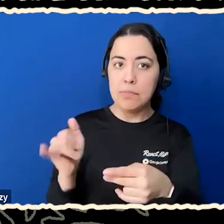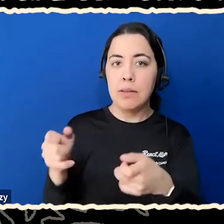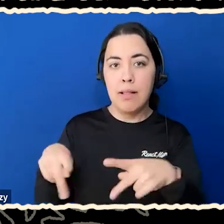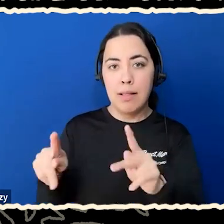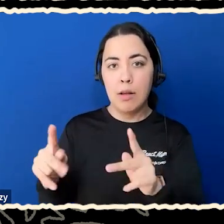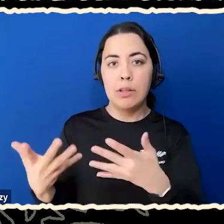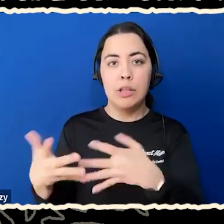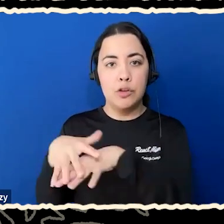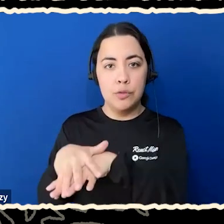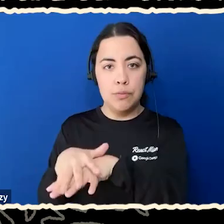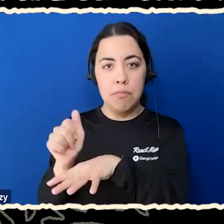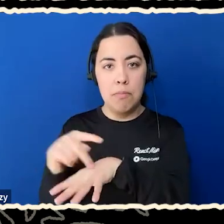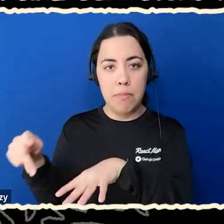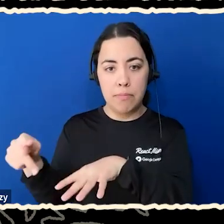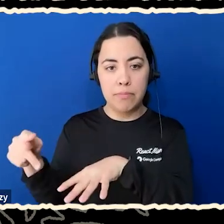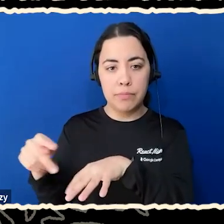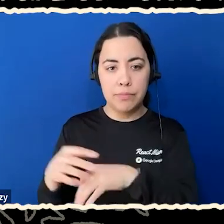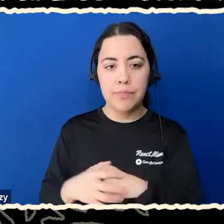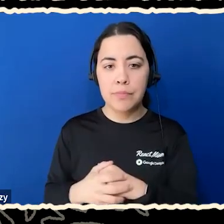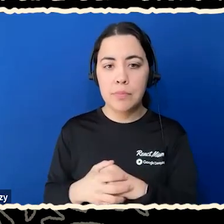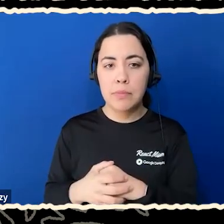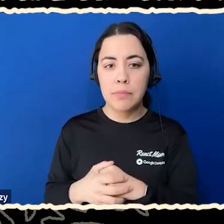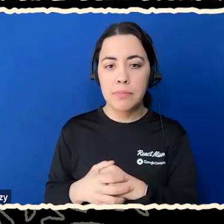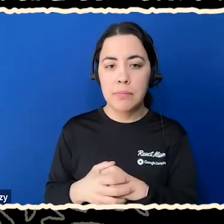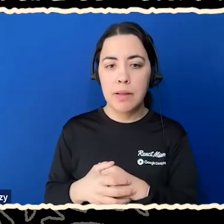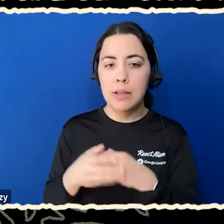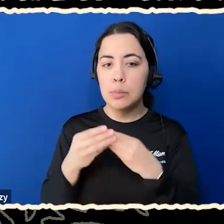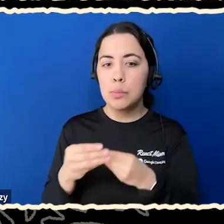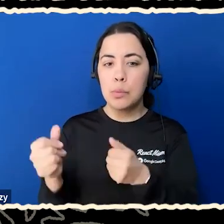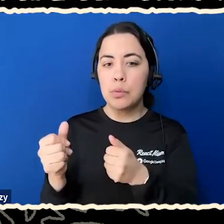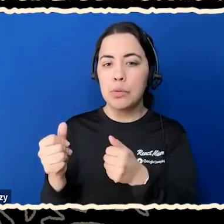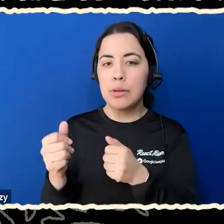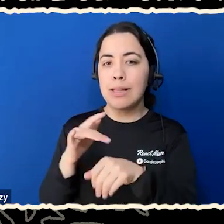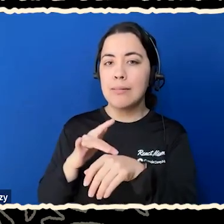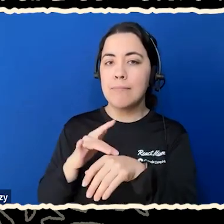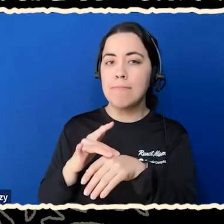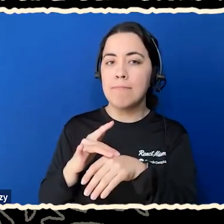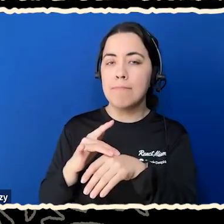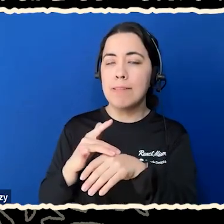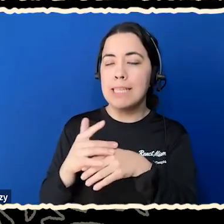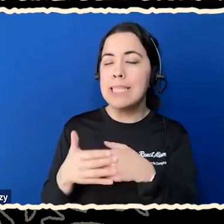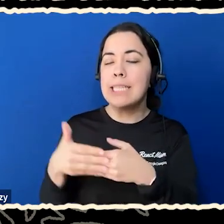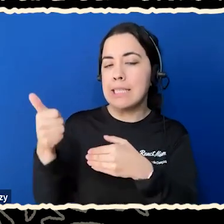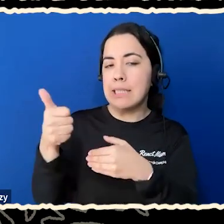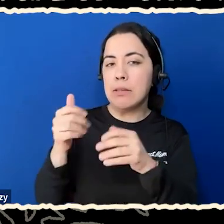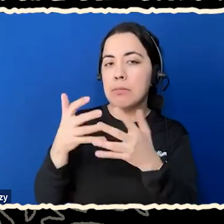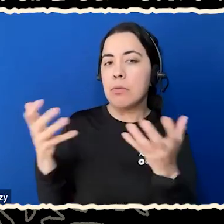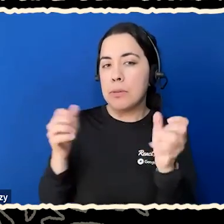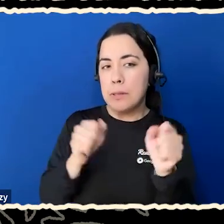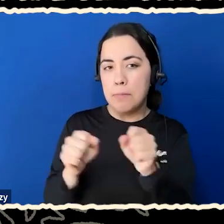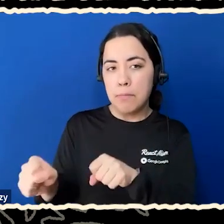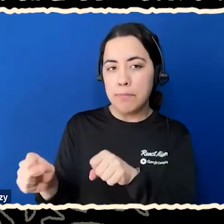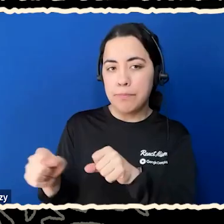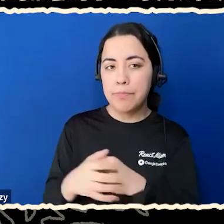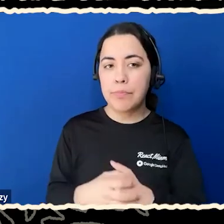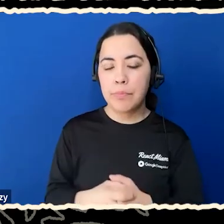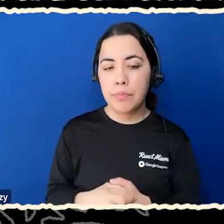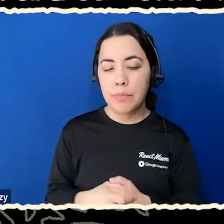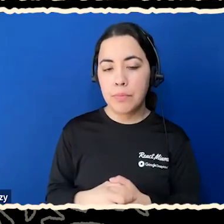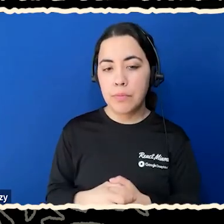integrate Brownfield applications as easily as possible. The setup for Expo, by the way, is just adding one line of code because we ship